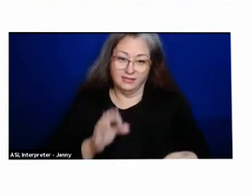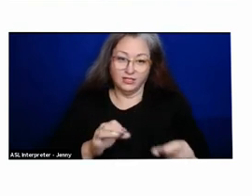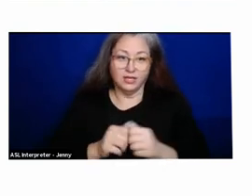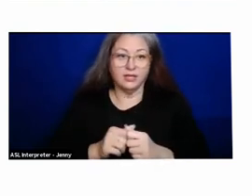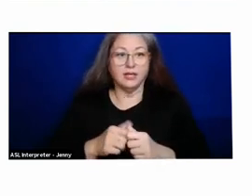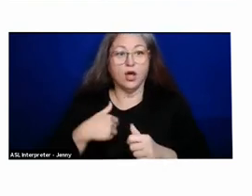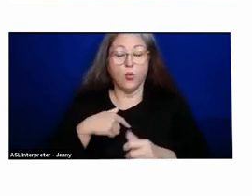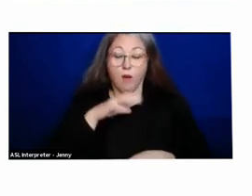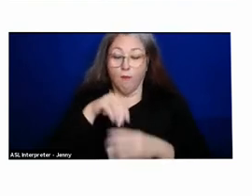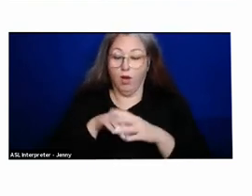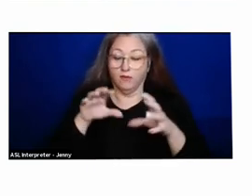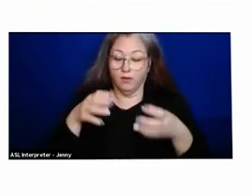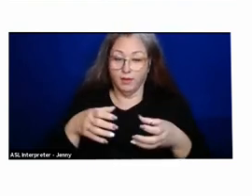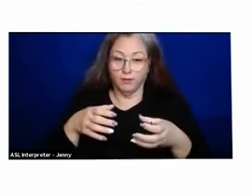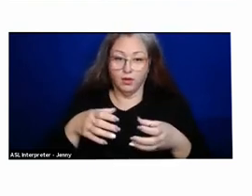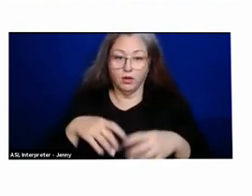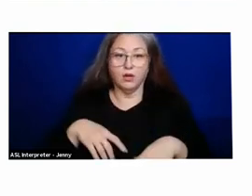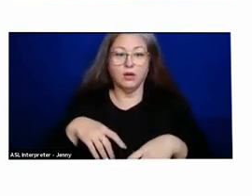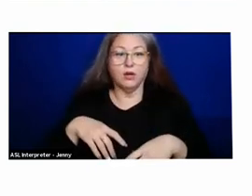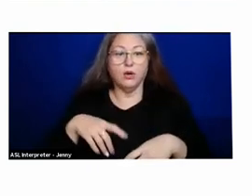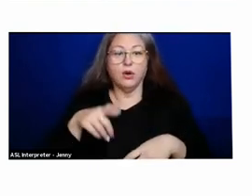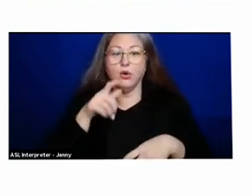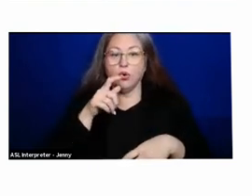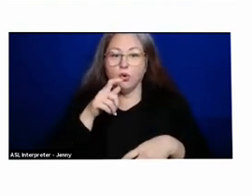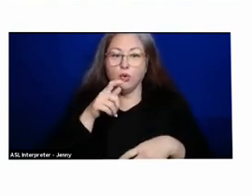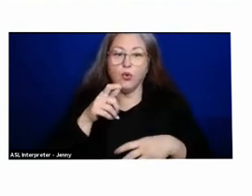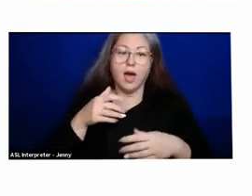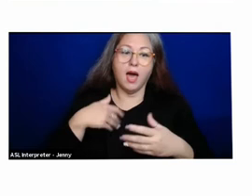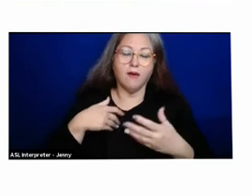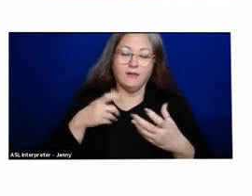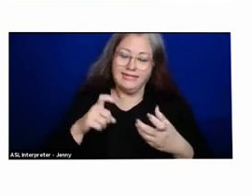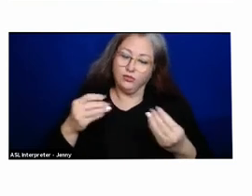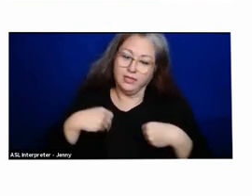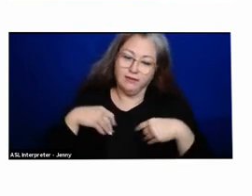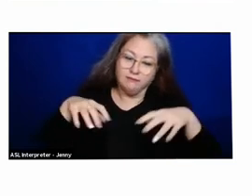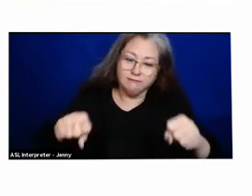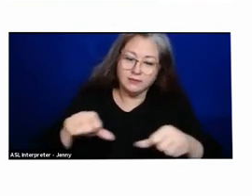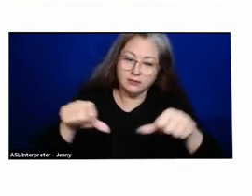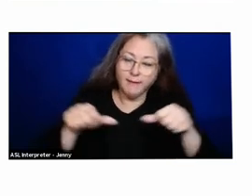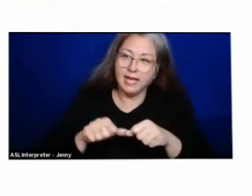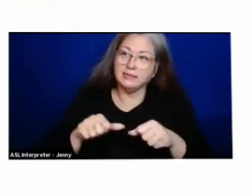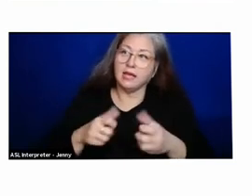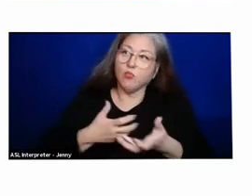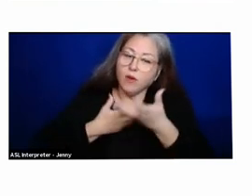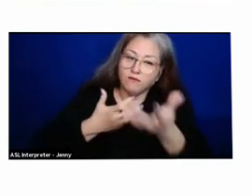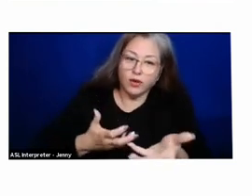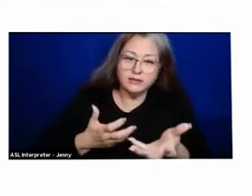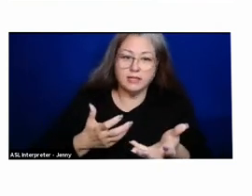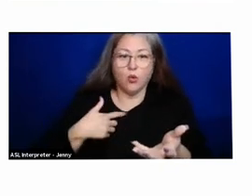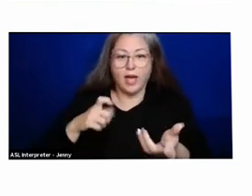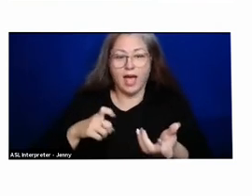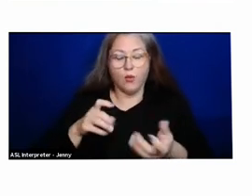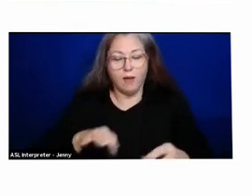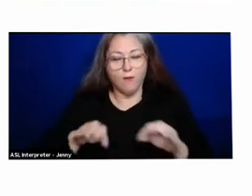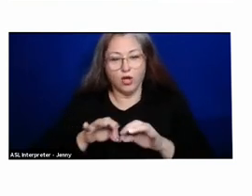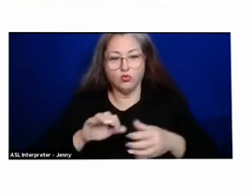of people who are, you know, giving space for other voices and our own to be heard. And we're really keen to join and